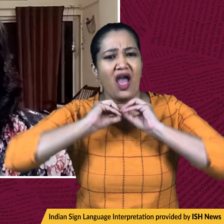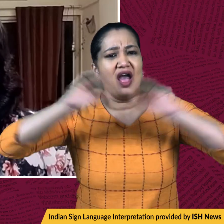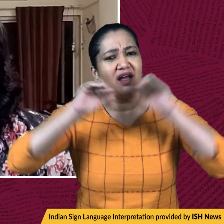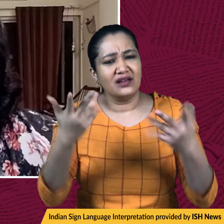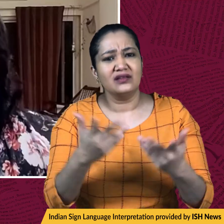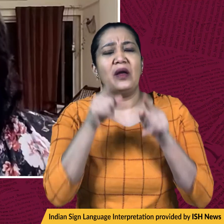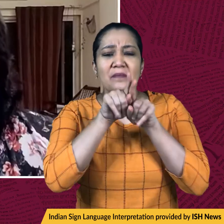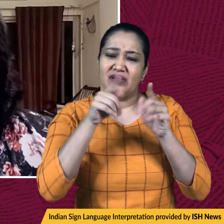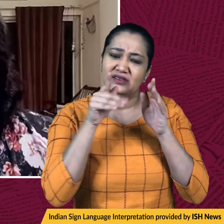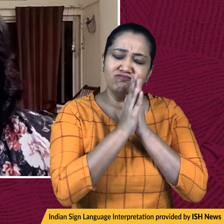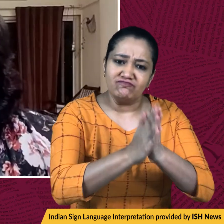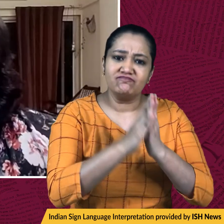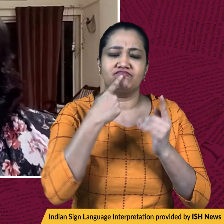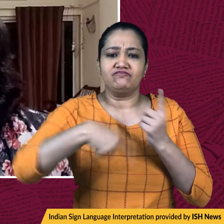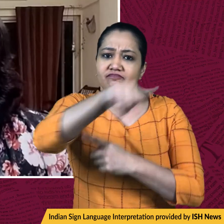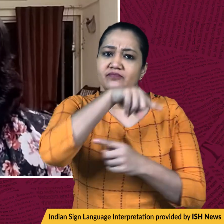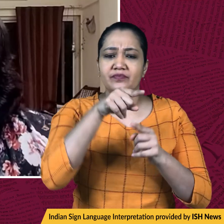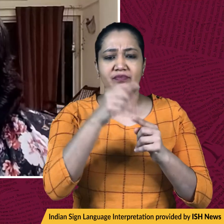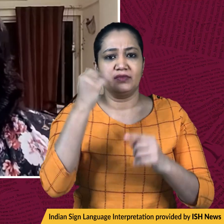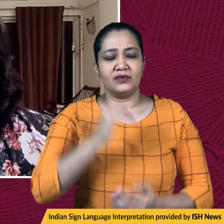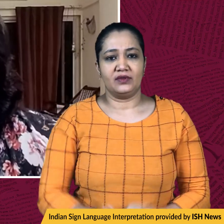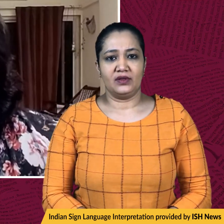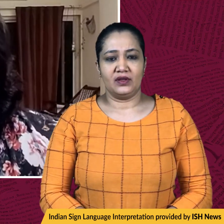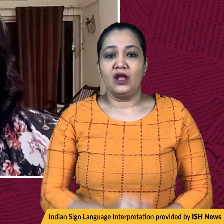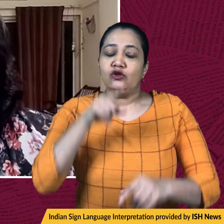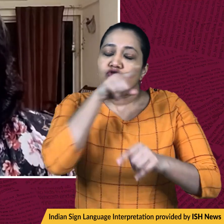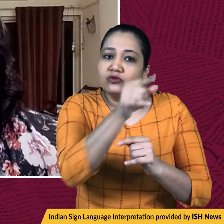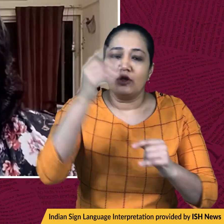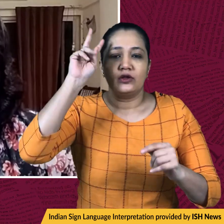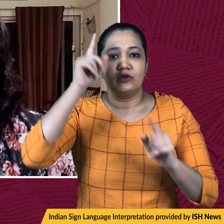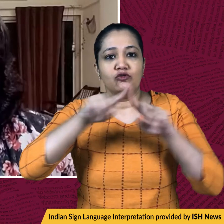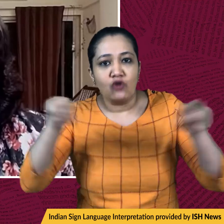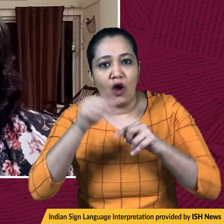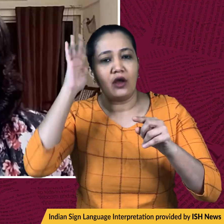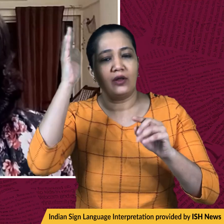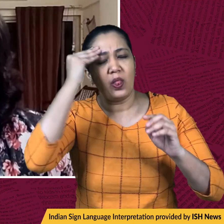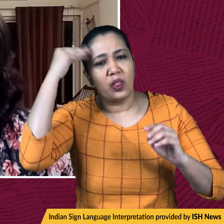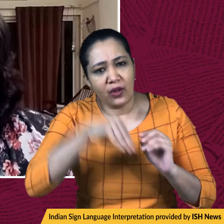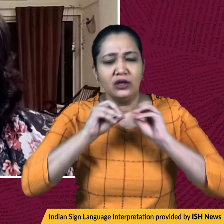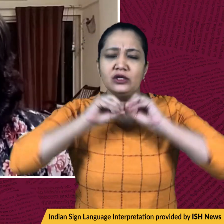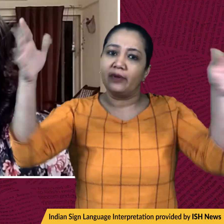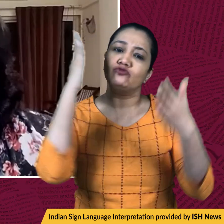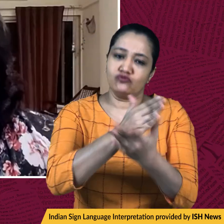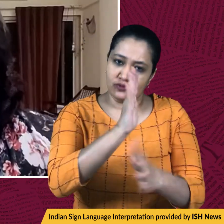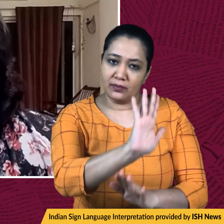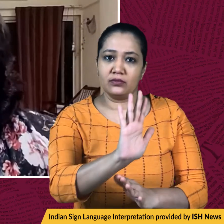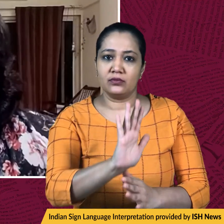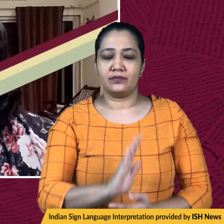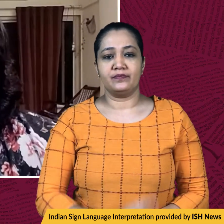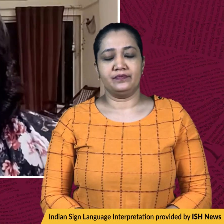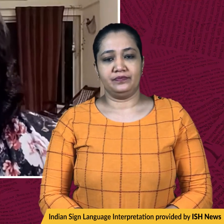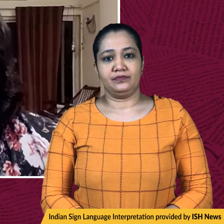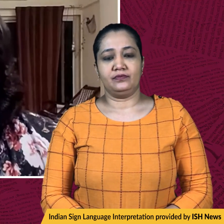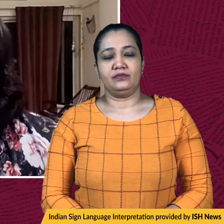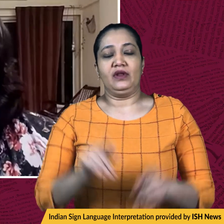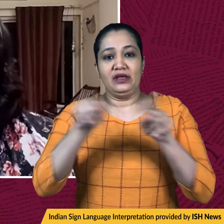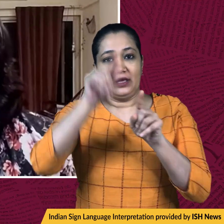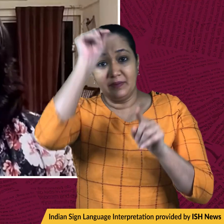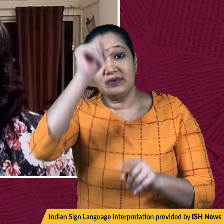17,149. Now, this comes after there have been reports that the US Fed may increase interest rates tomorrow. This also comes